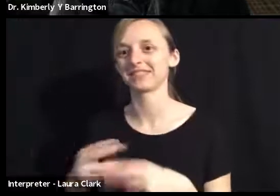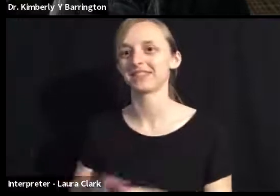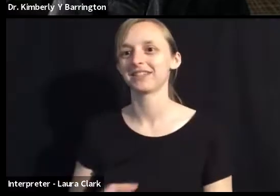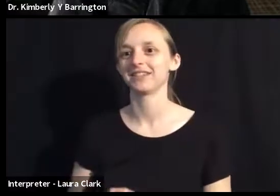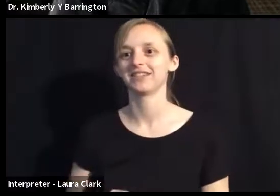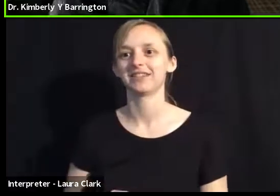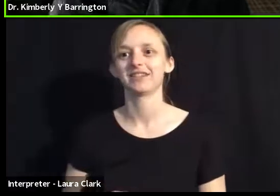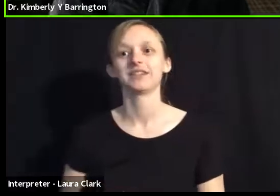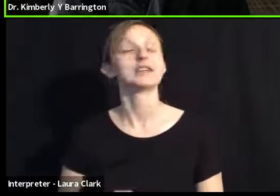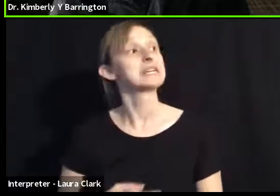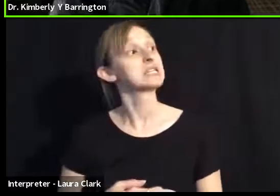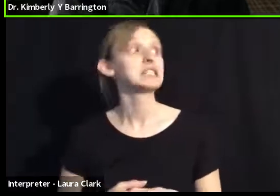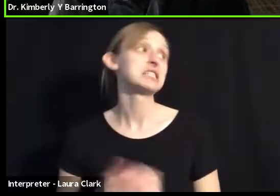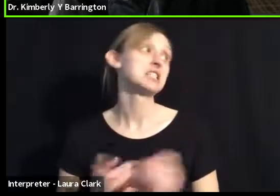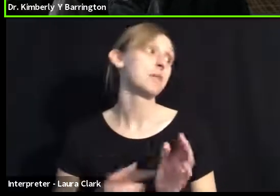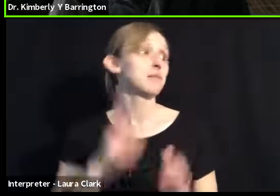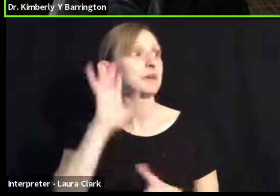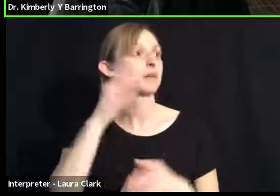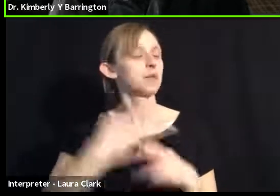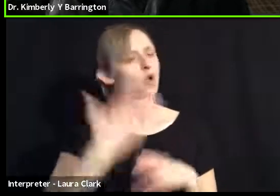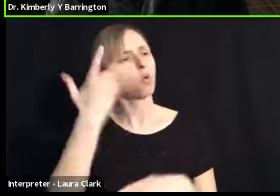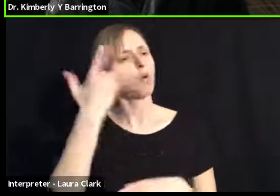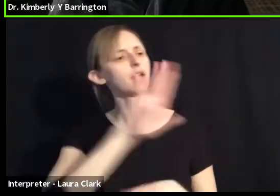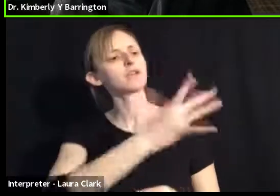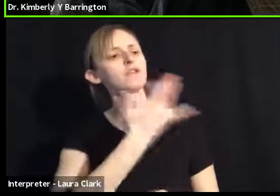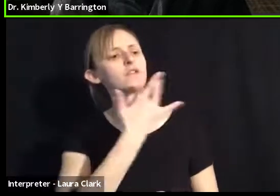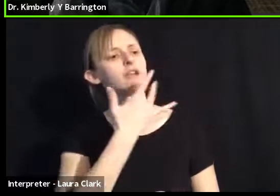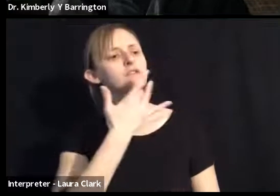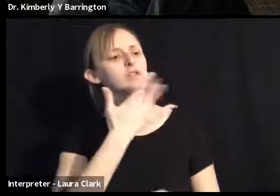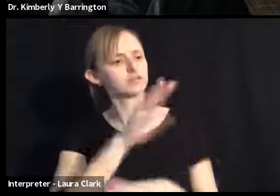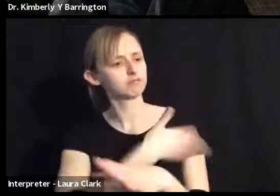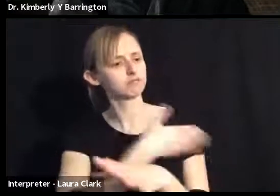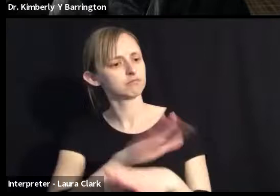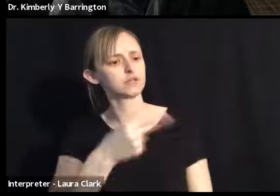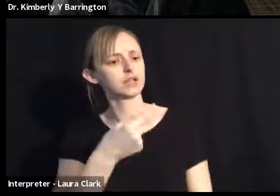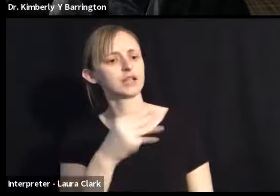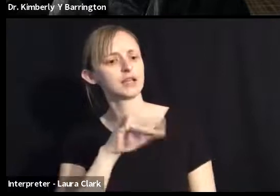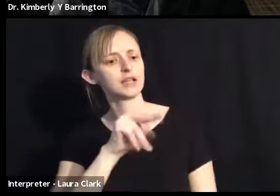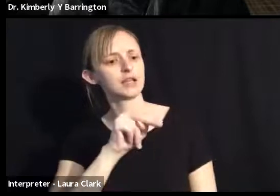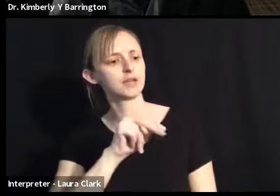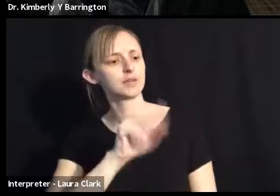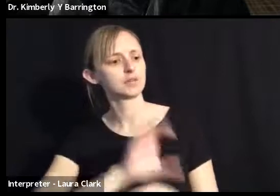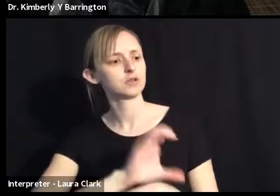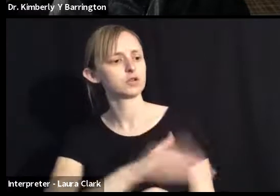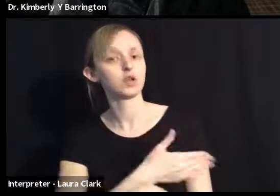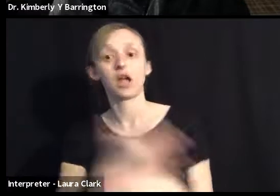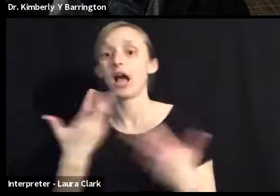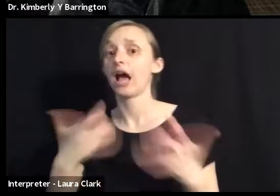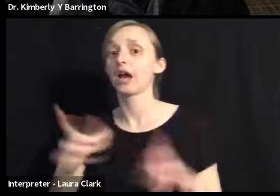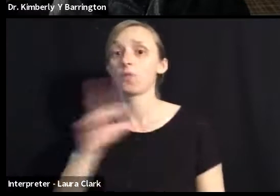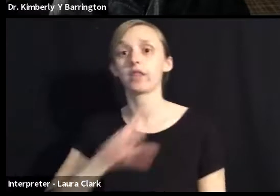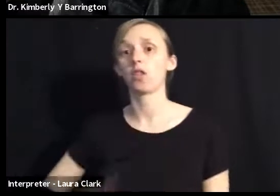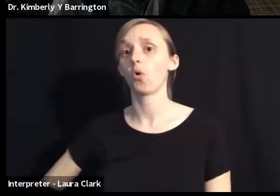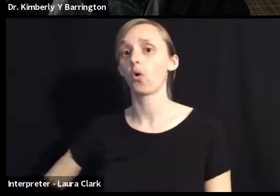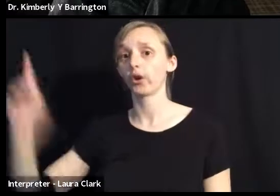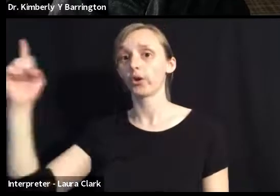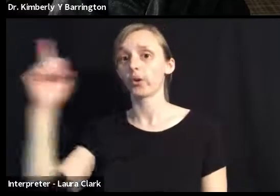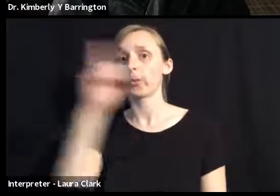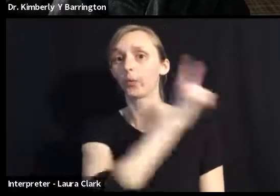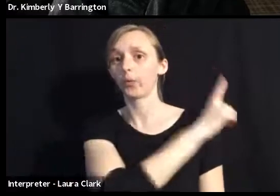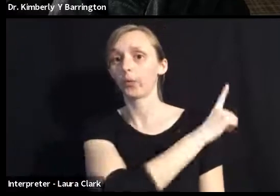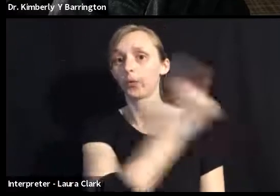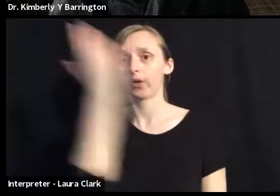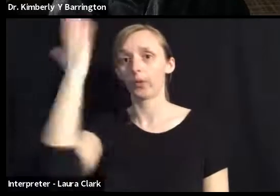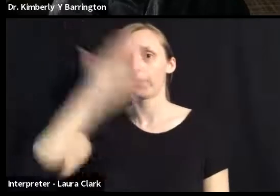We do that. Why is that your favorite hymn? I never want the Lord to pass me by, no matter what I'm going through in